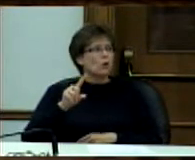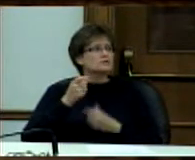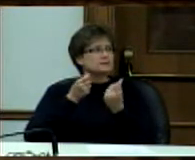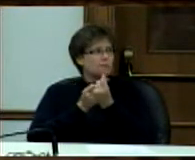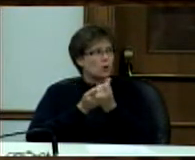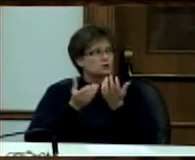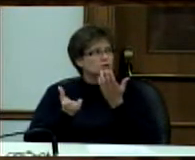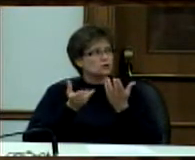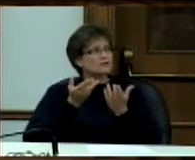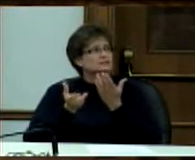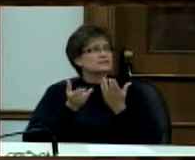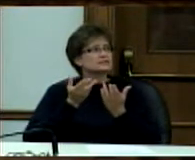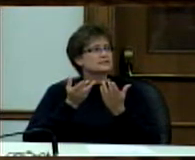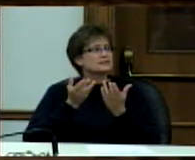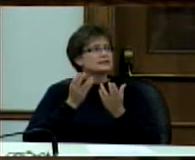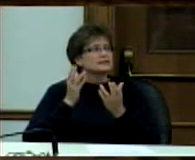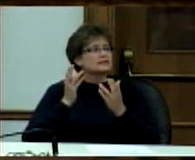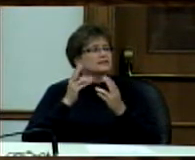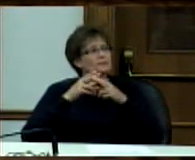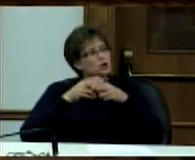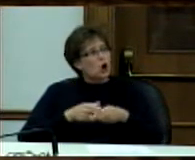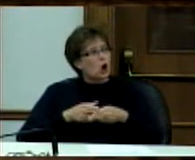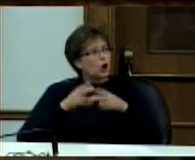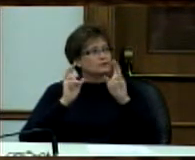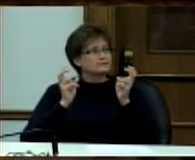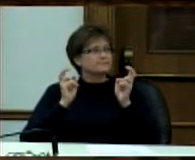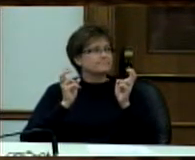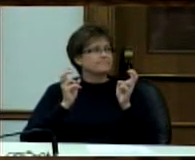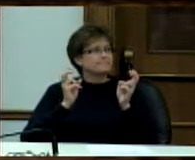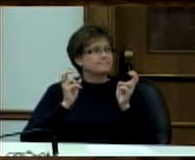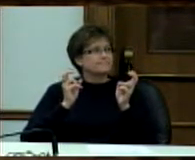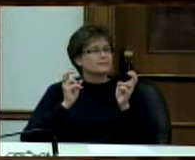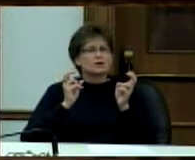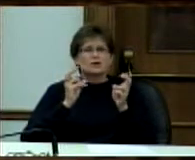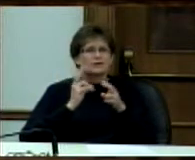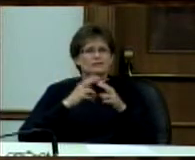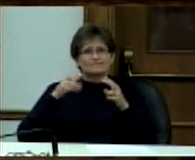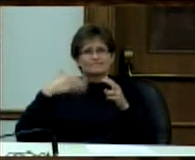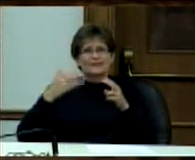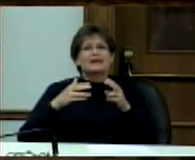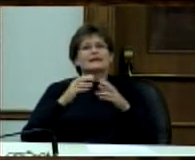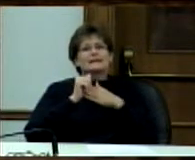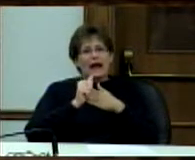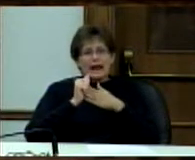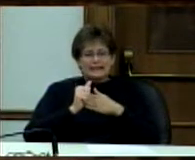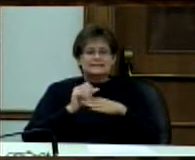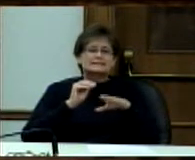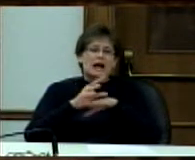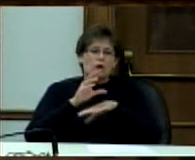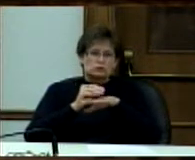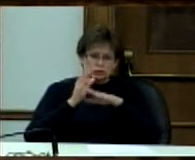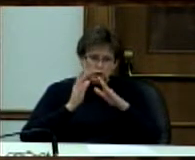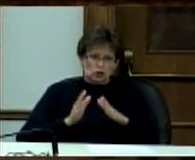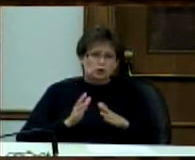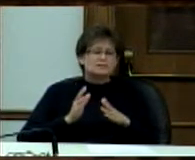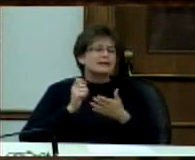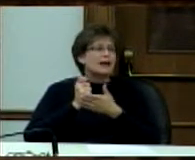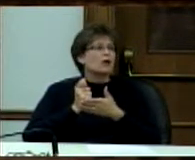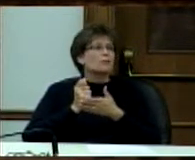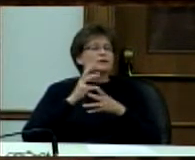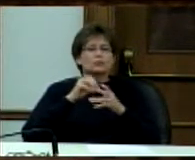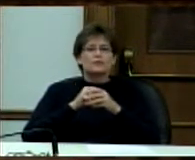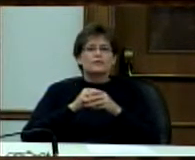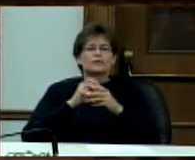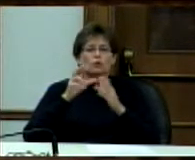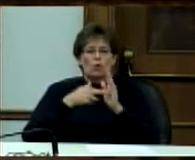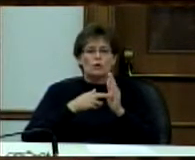for support services. Typically these would be called, what is the word? Guidance counselors. Guidance counselors typically serve